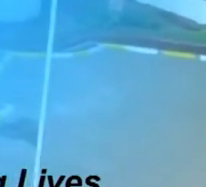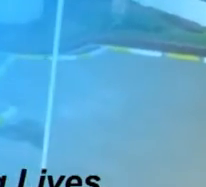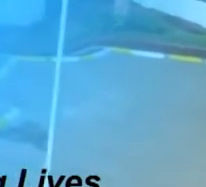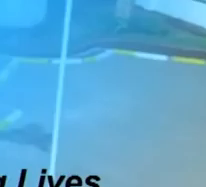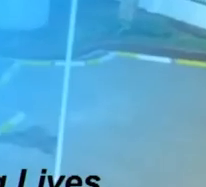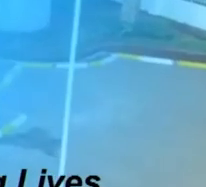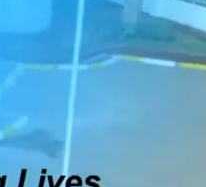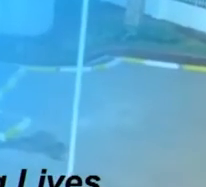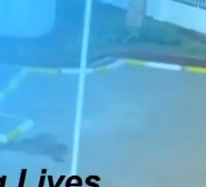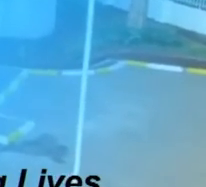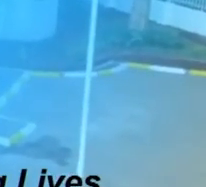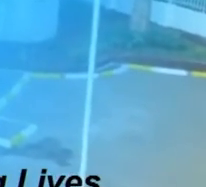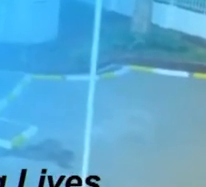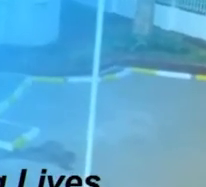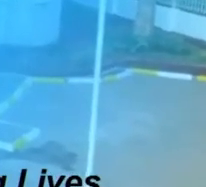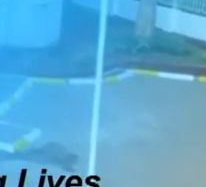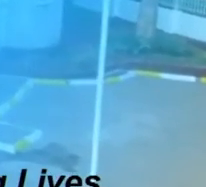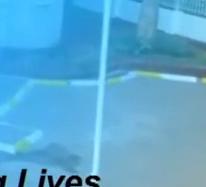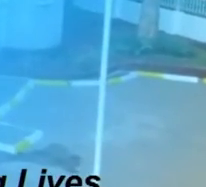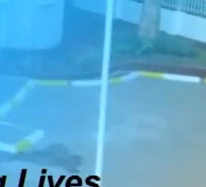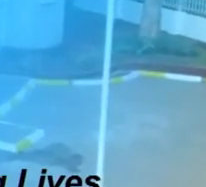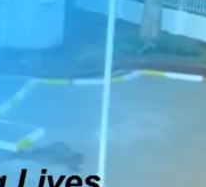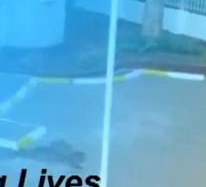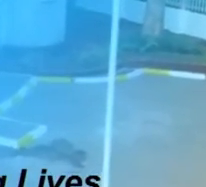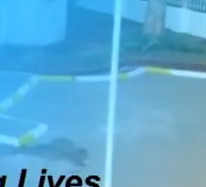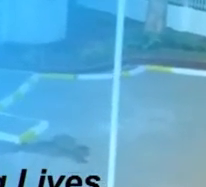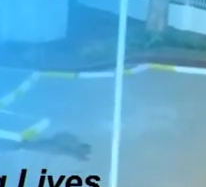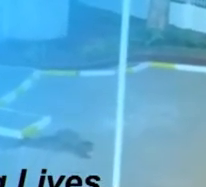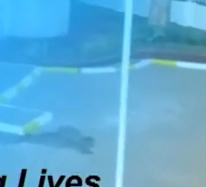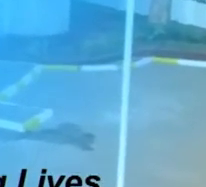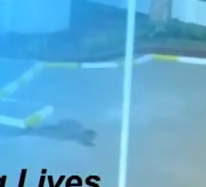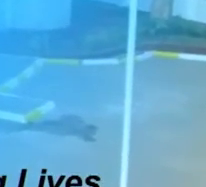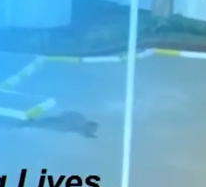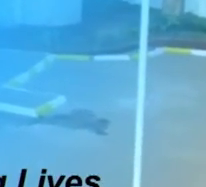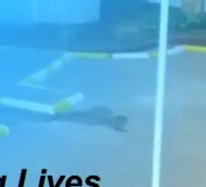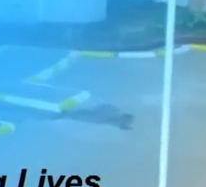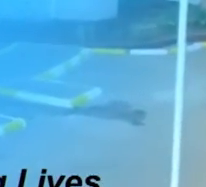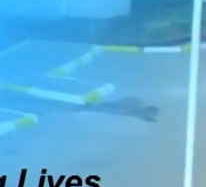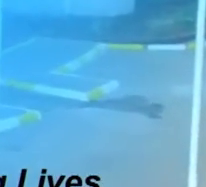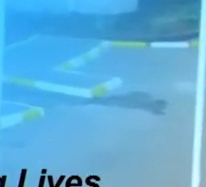07-86-33-5111 or visit the KU website at